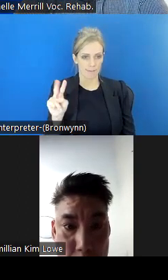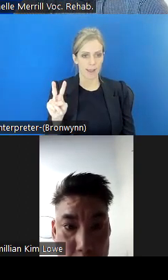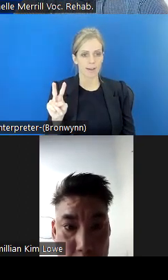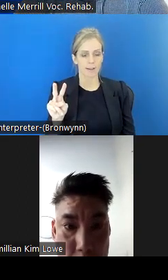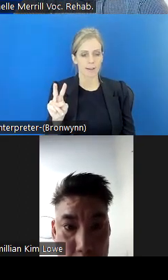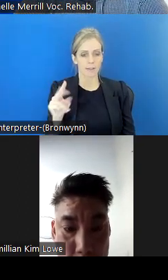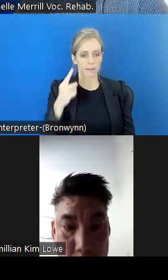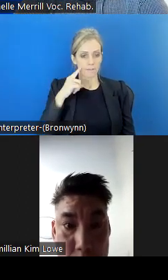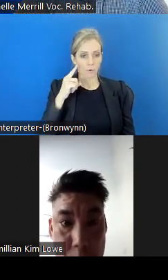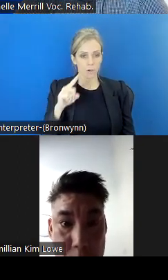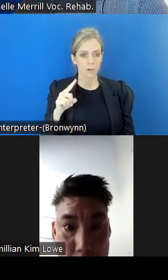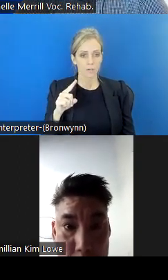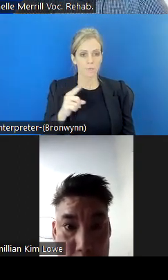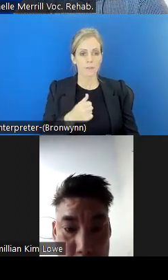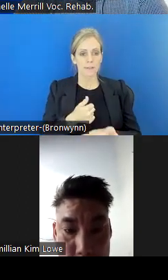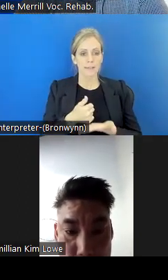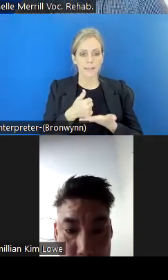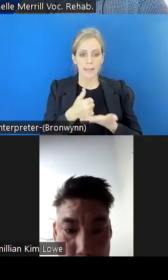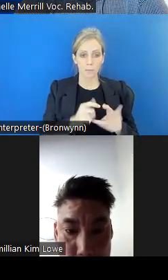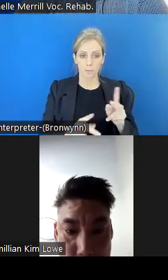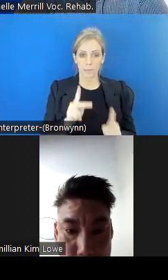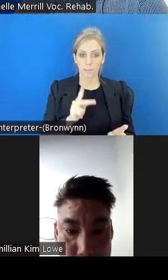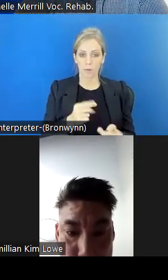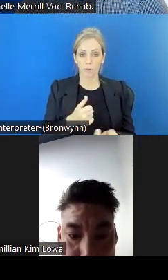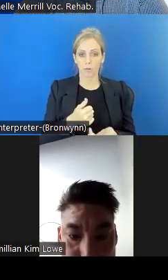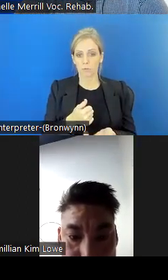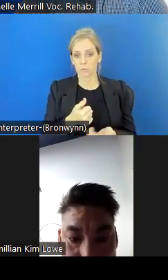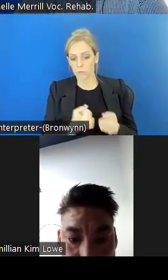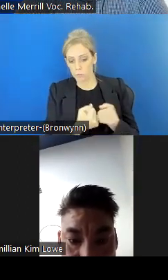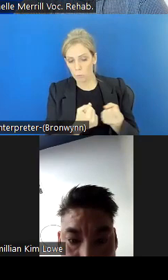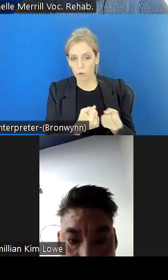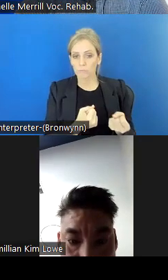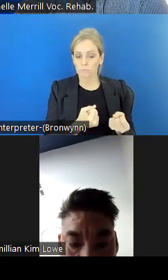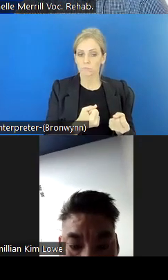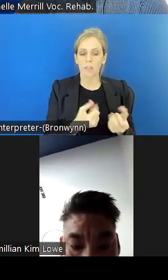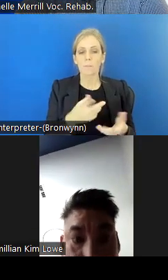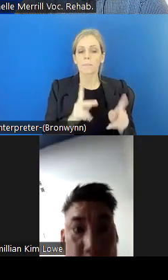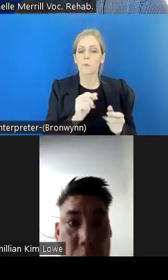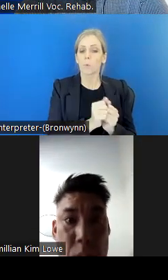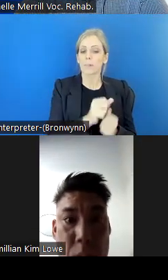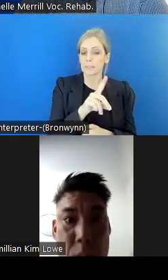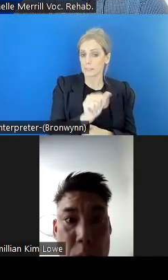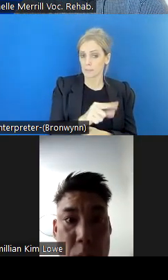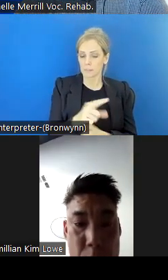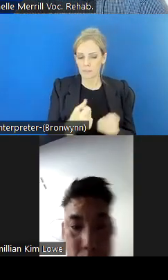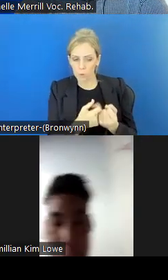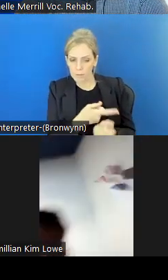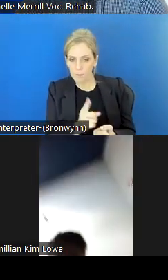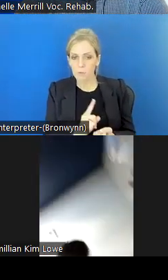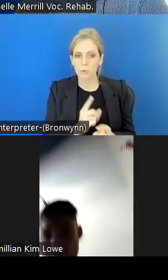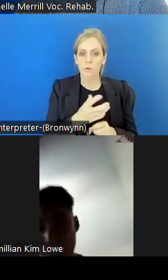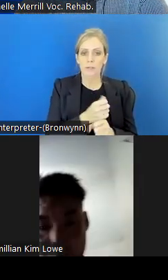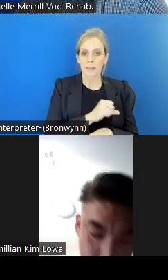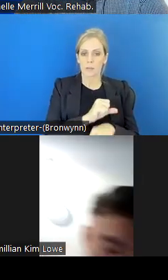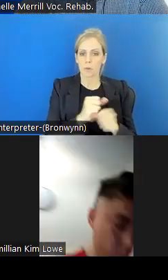helps assist people with disabilities to get employment with state agencies. And this is the